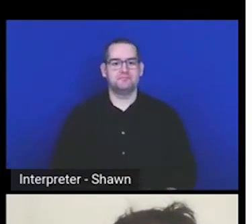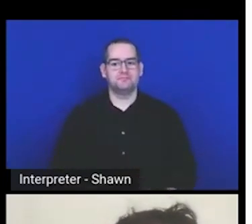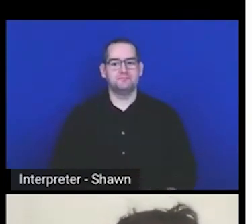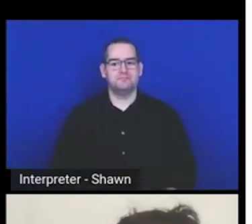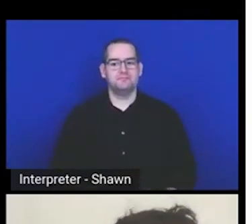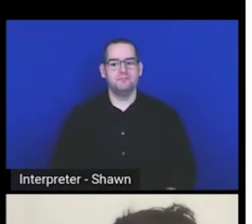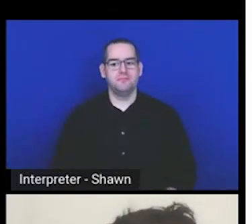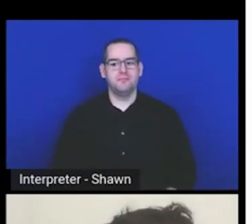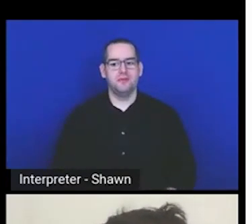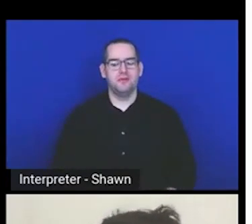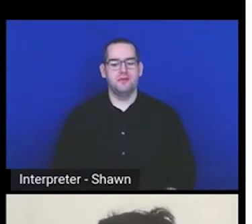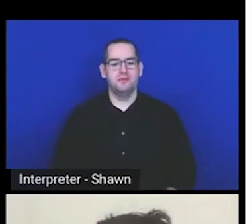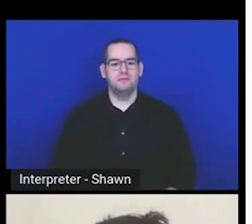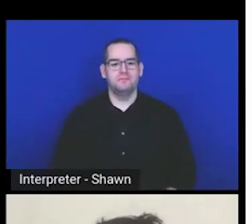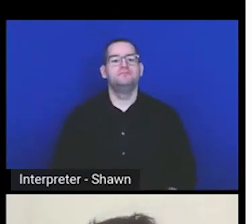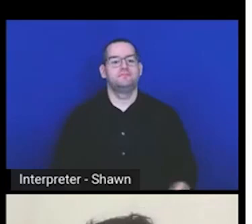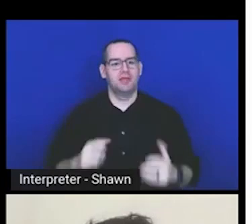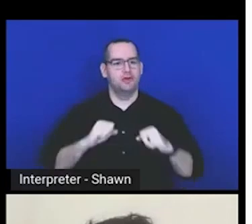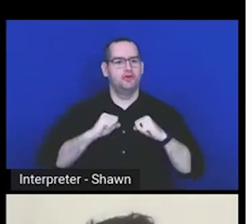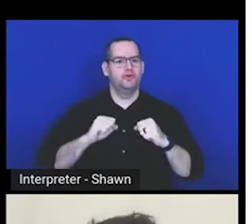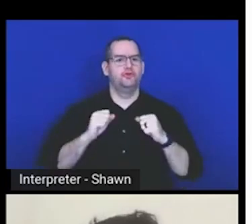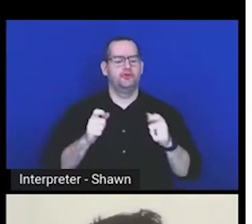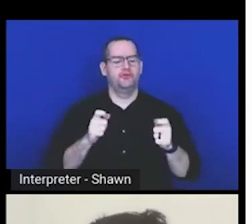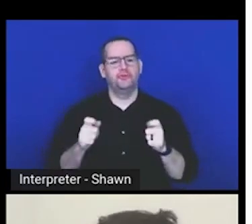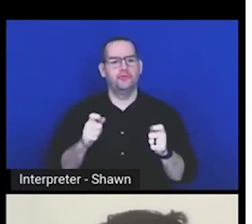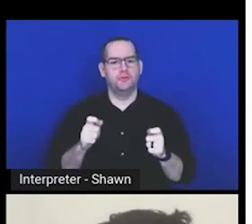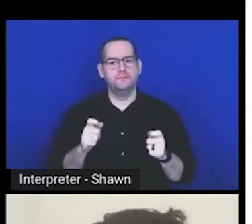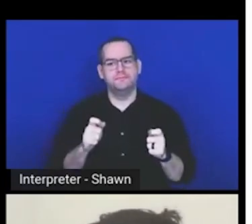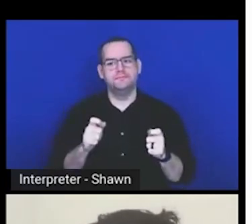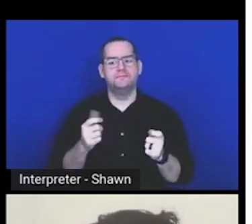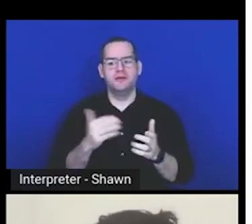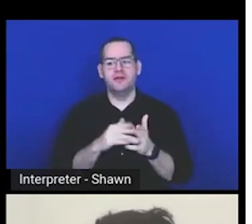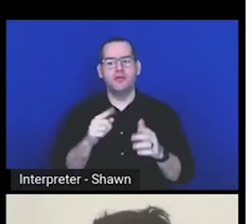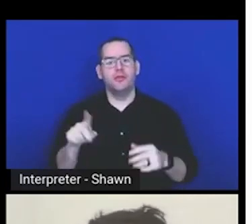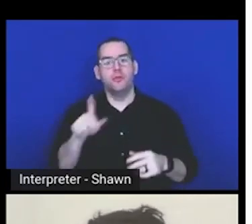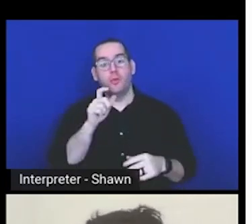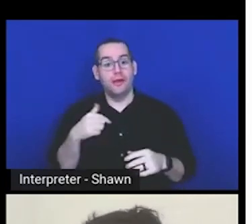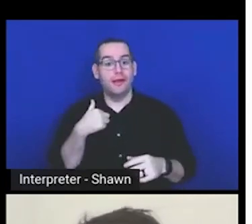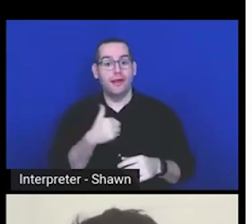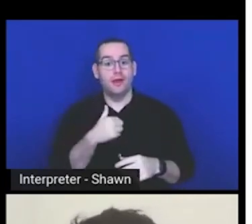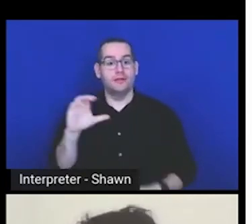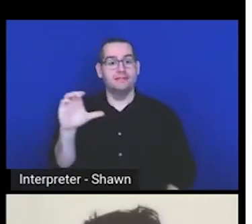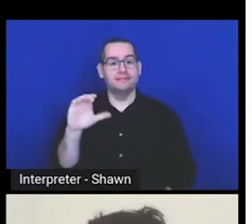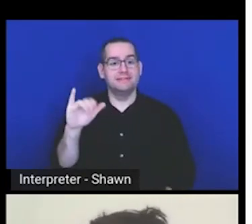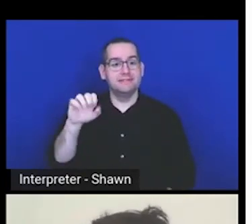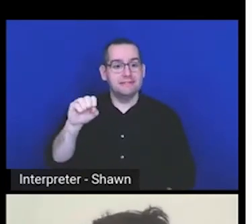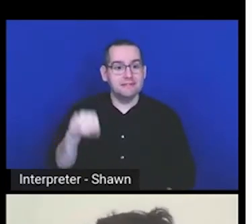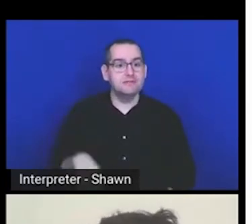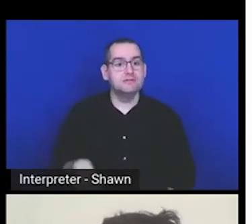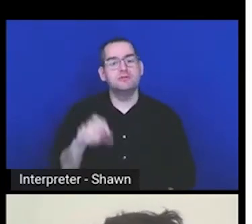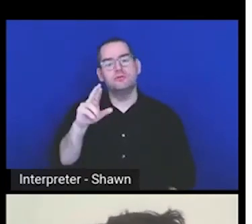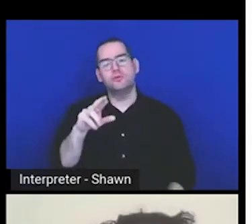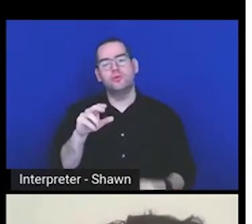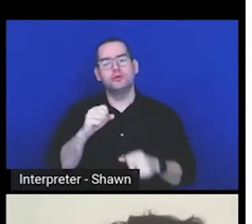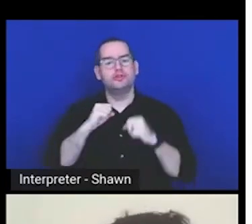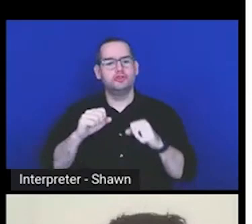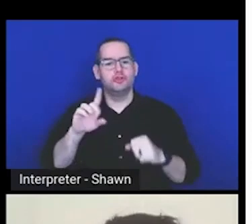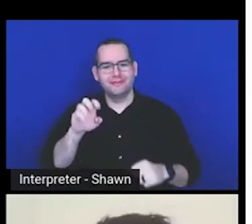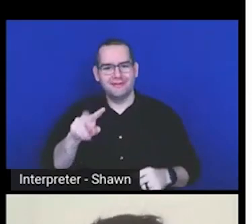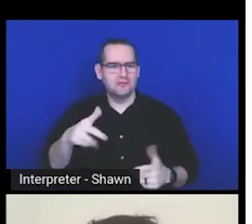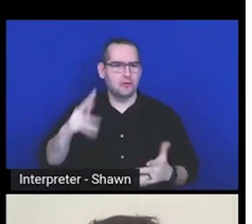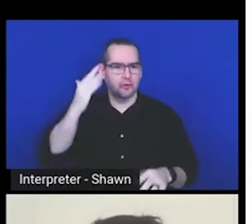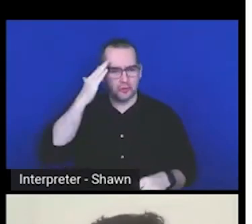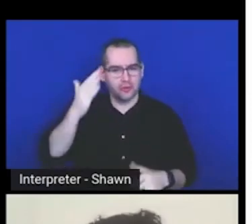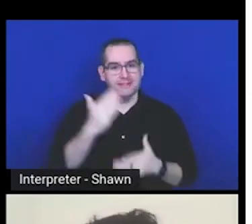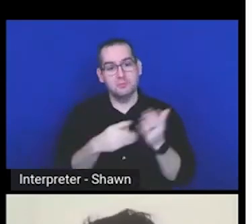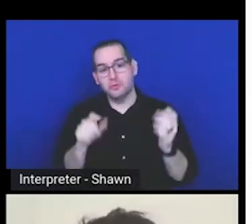Okay, I said security controls. I get those of us that are CISOs or security architects probably know what that means. The rest of us probably